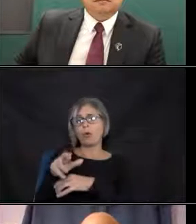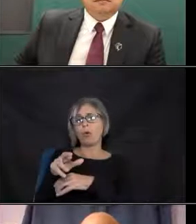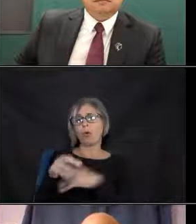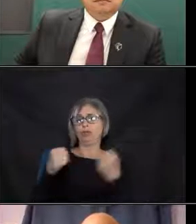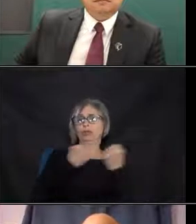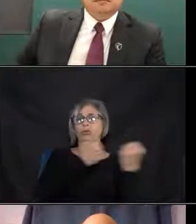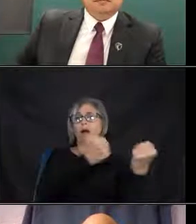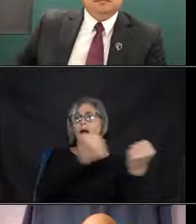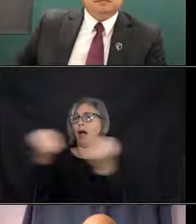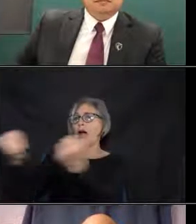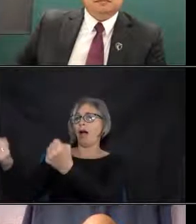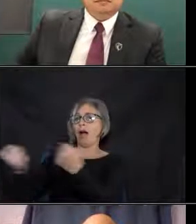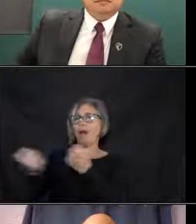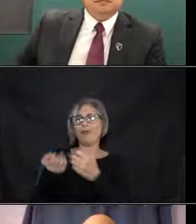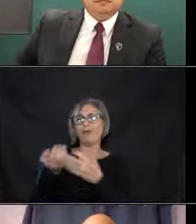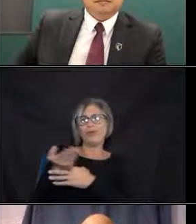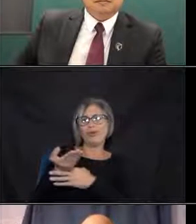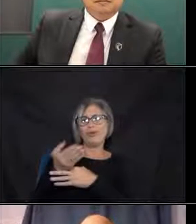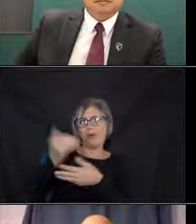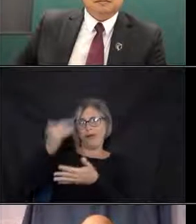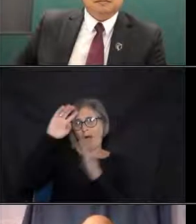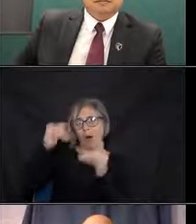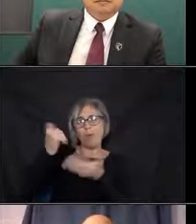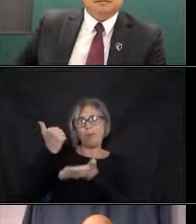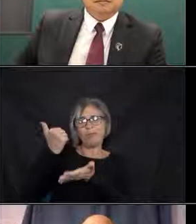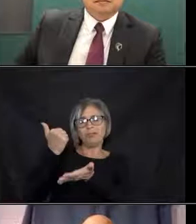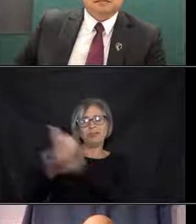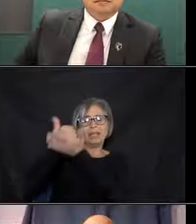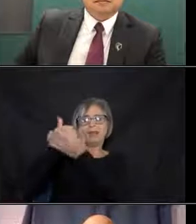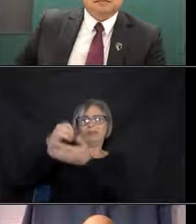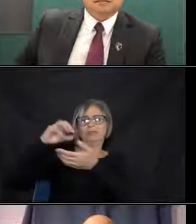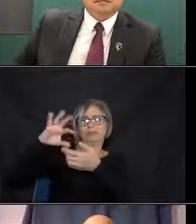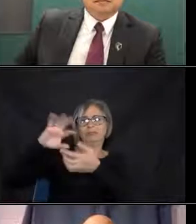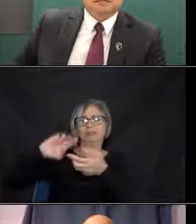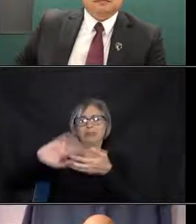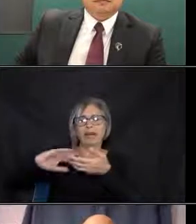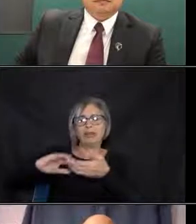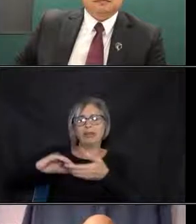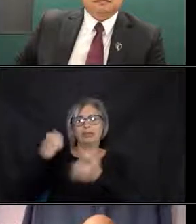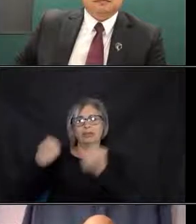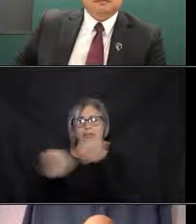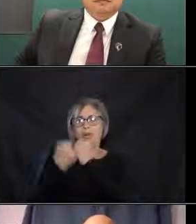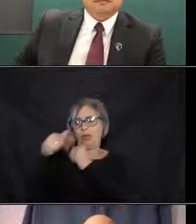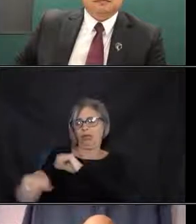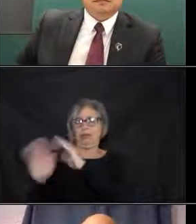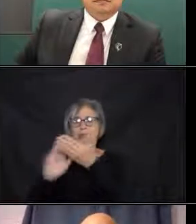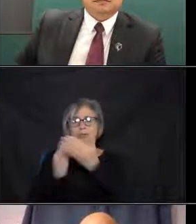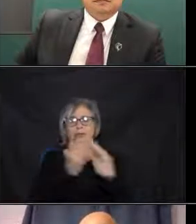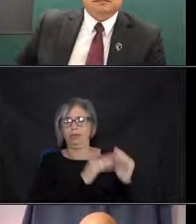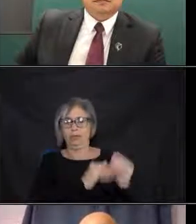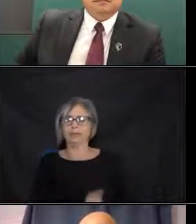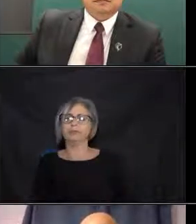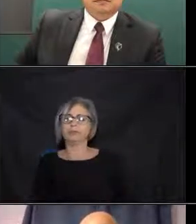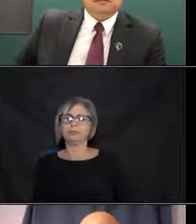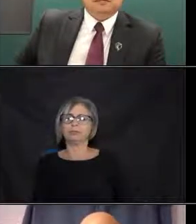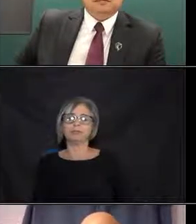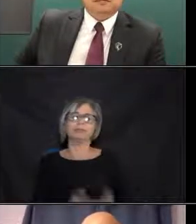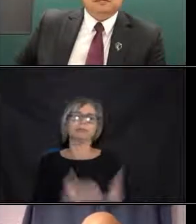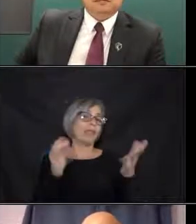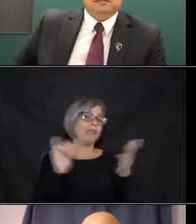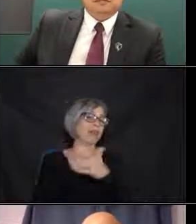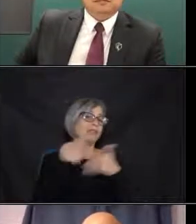drive-through, hopefully find partners to help support our community as well. And that is it